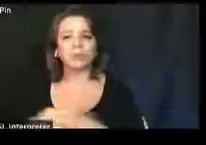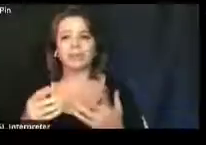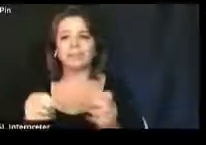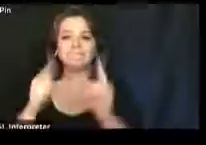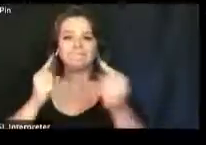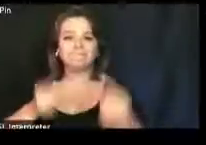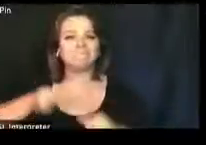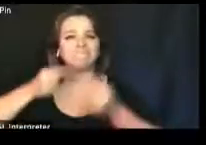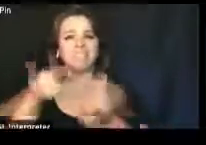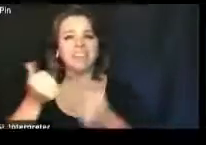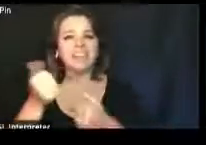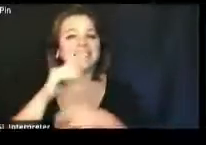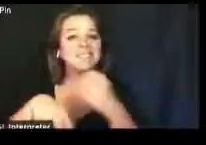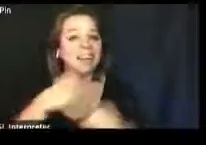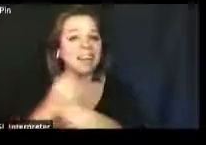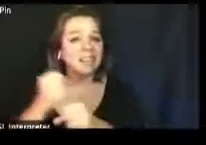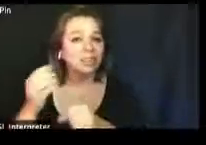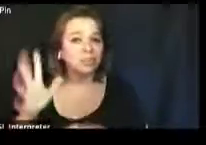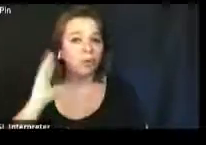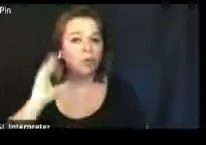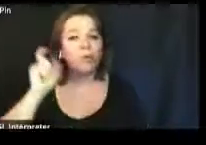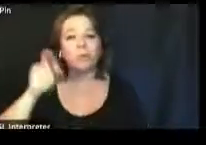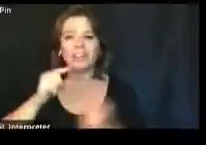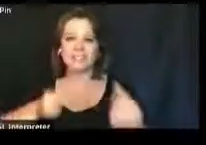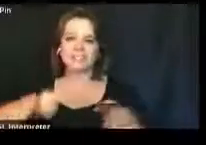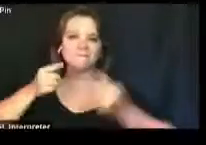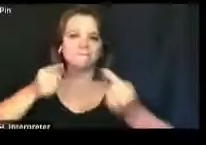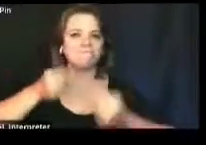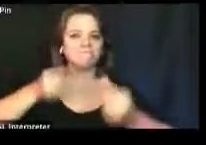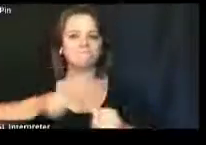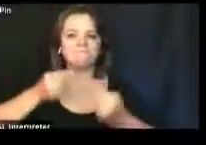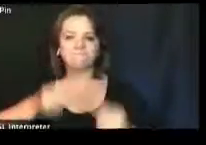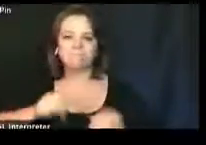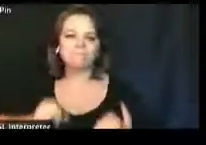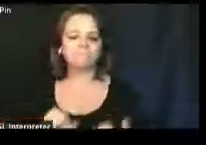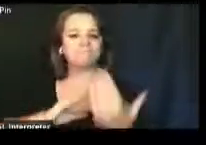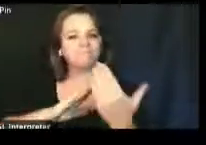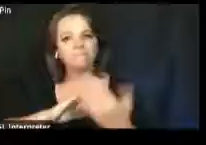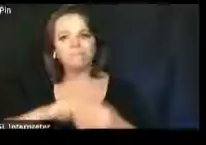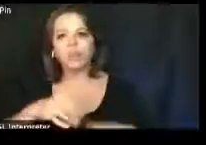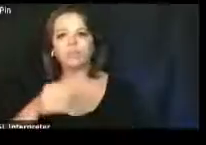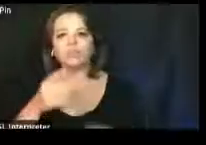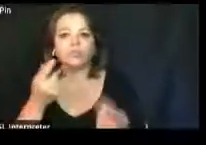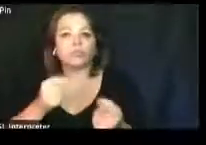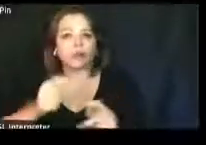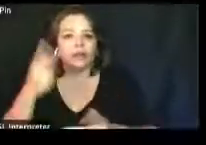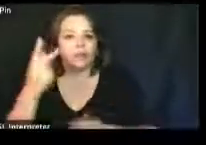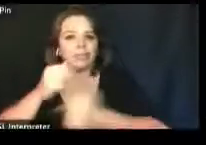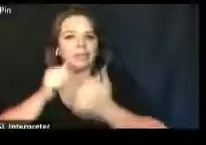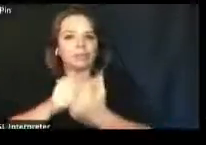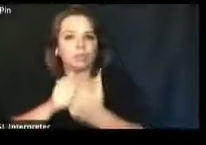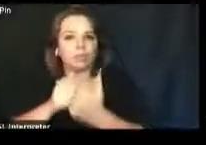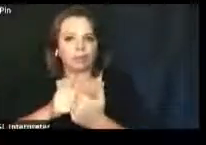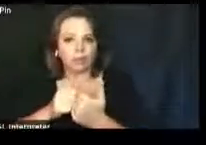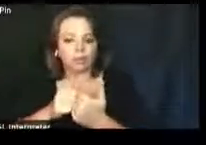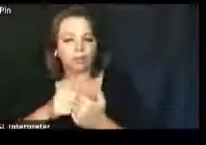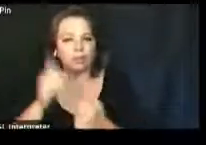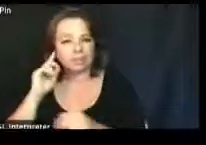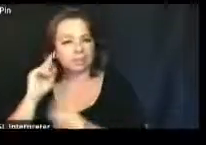years ago to stay intact as possible. This issue is important to Long